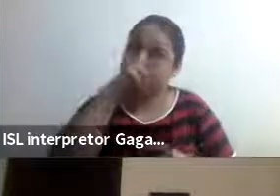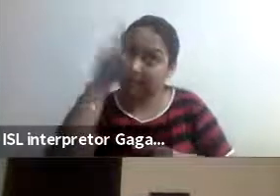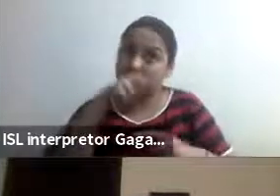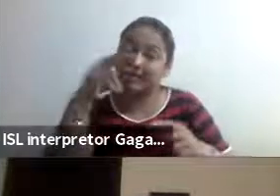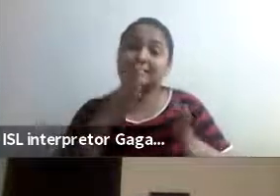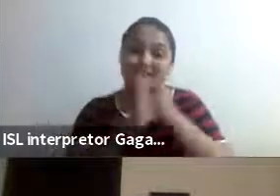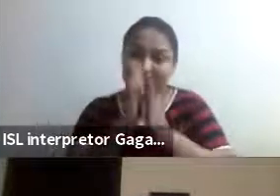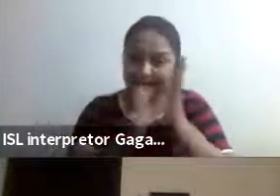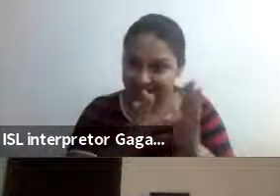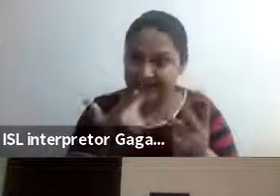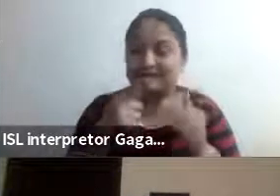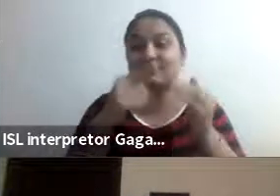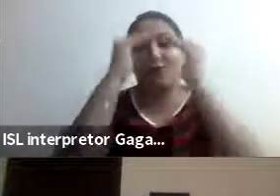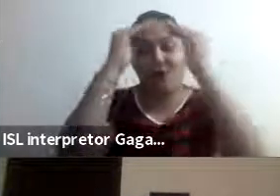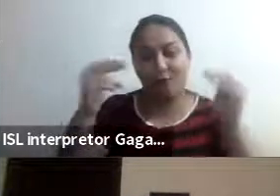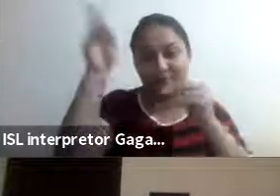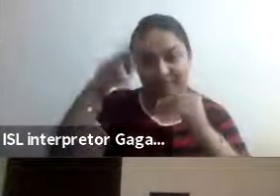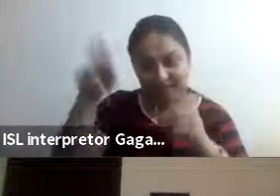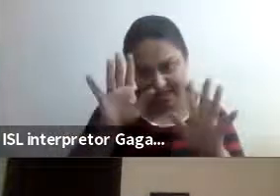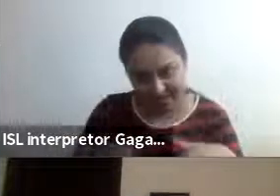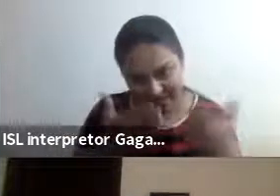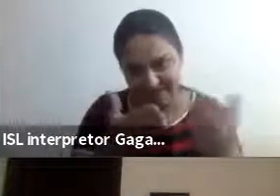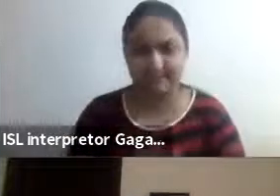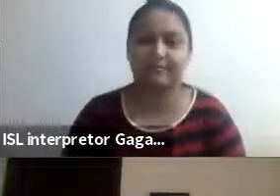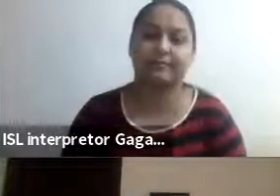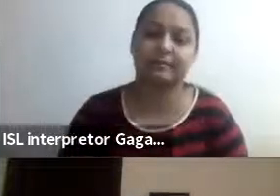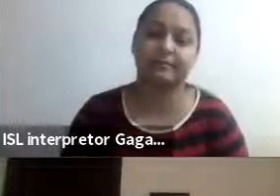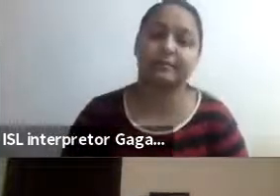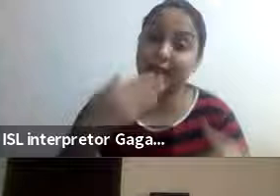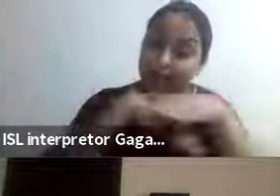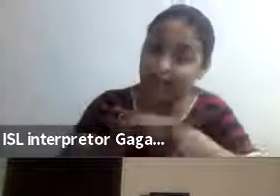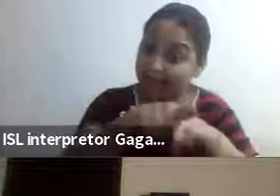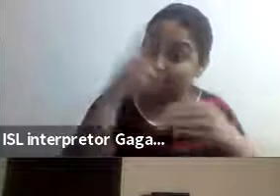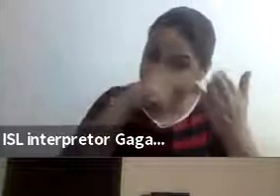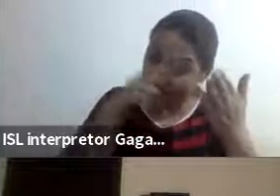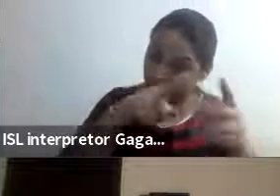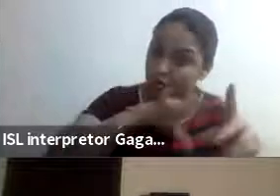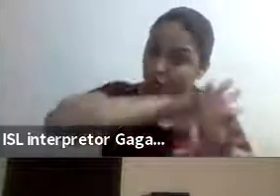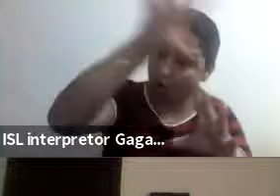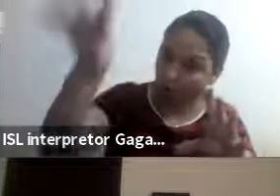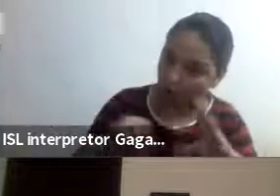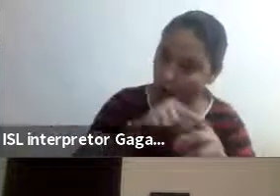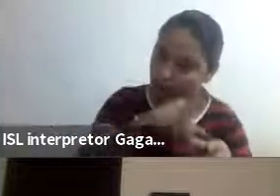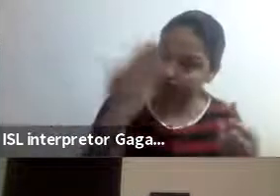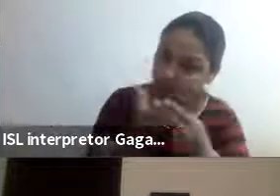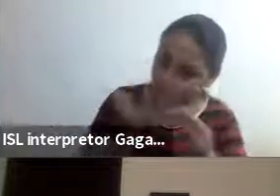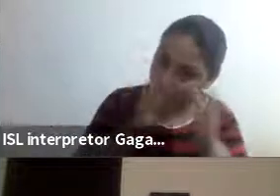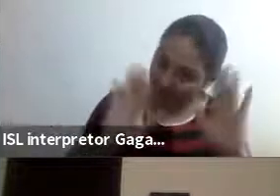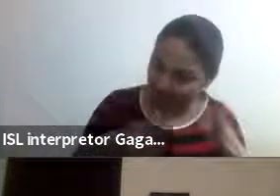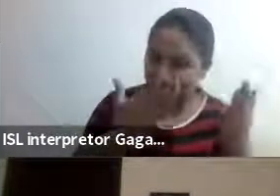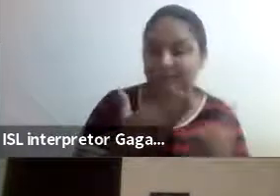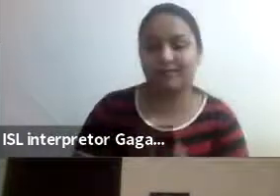her paintings, these are things that appear in her paintings only in context to when she has seen